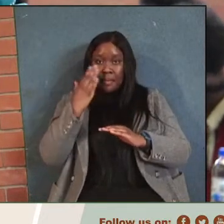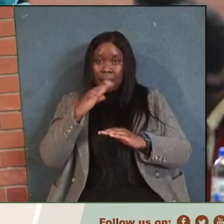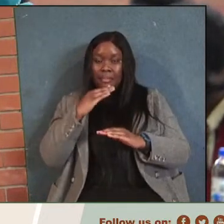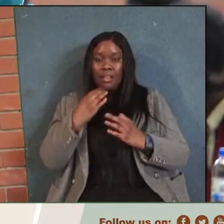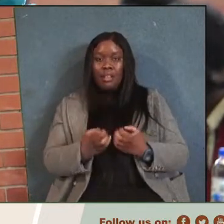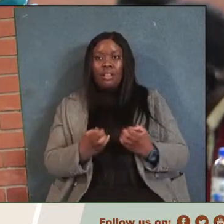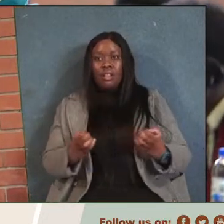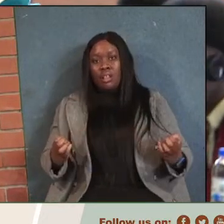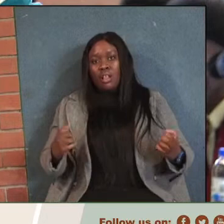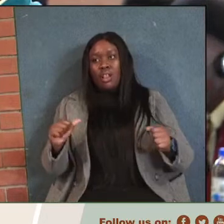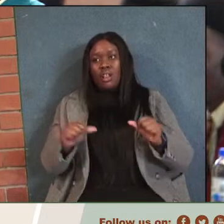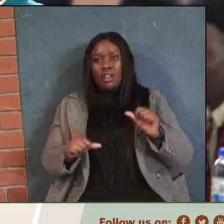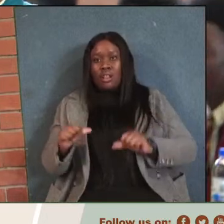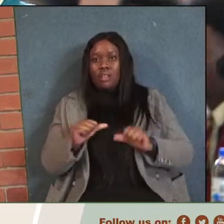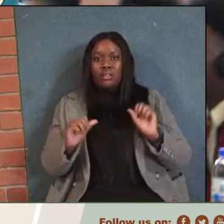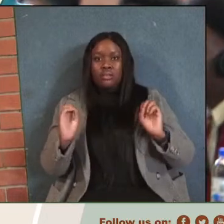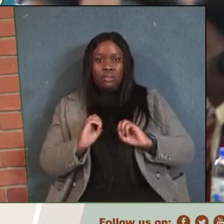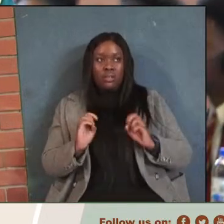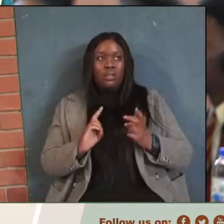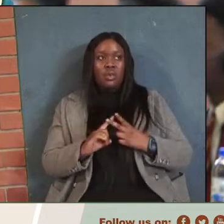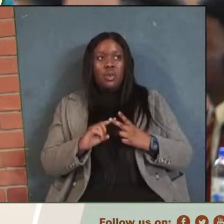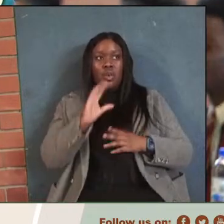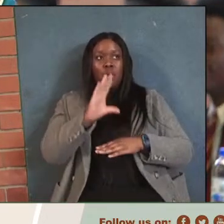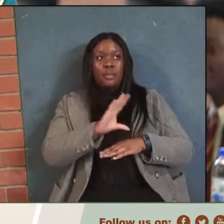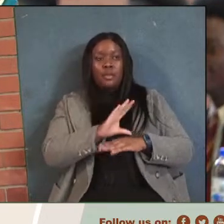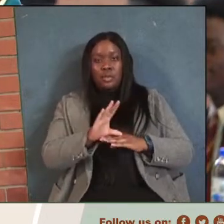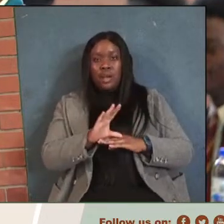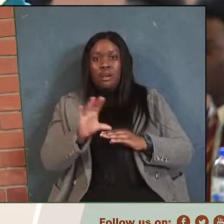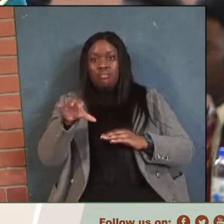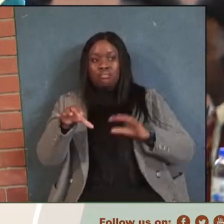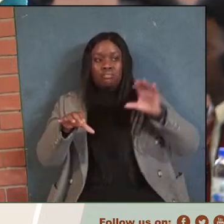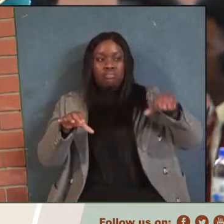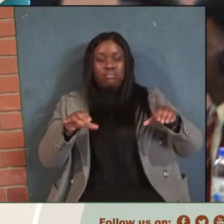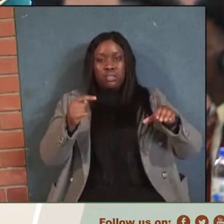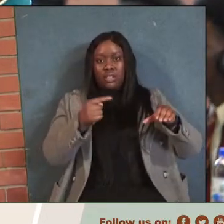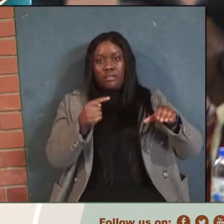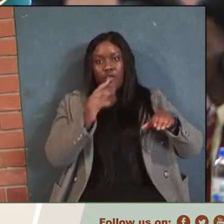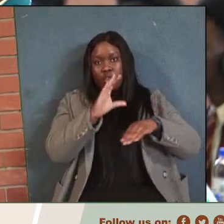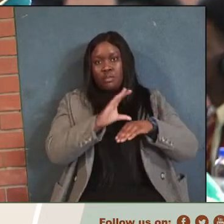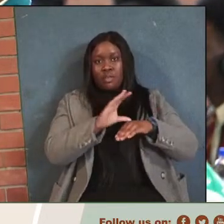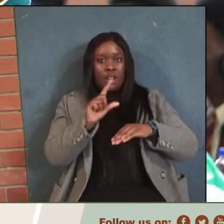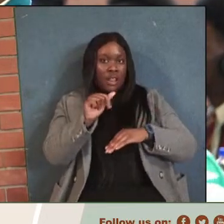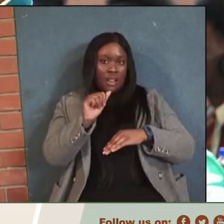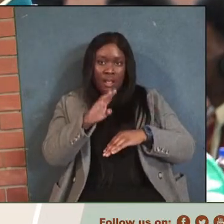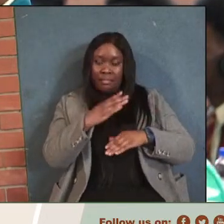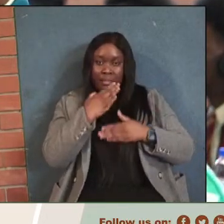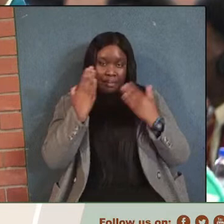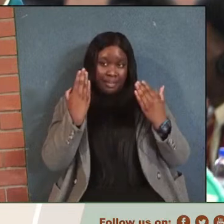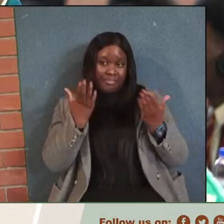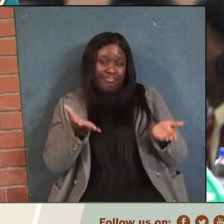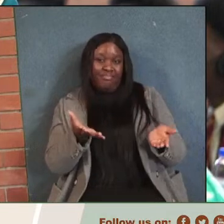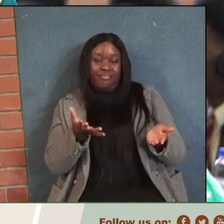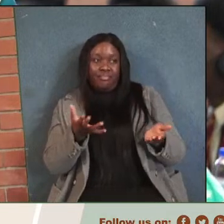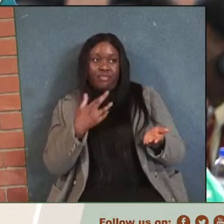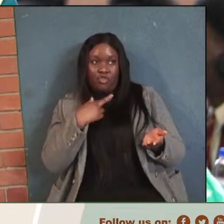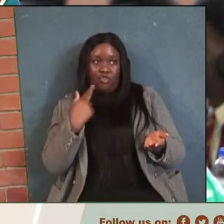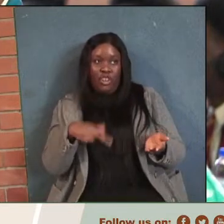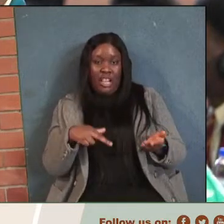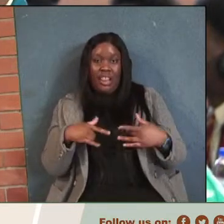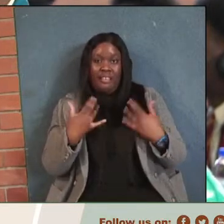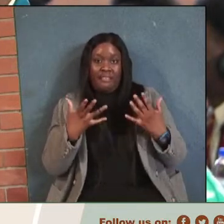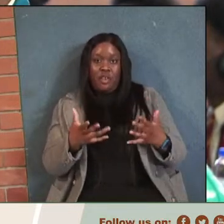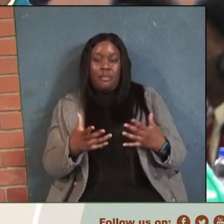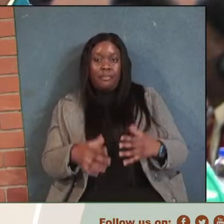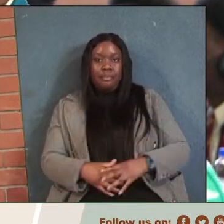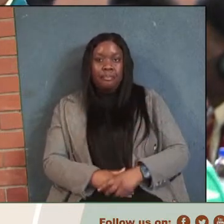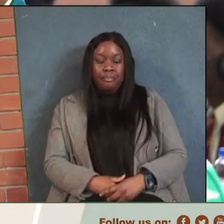science lab, nor computers for the computer lab. Well, that's our sad reality. Last but not